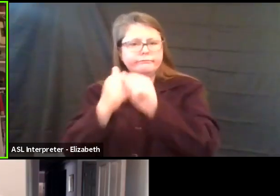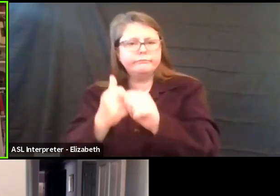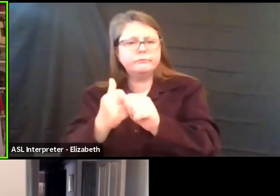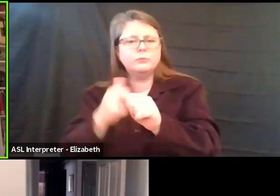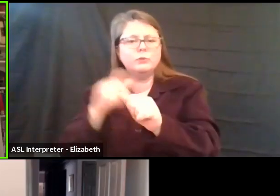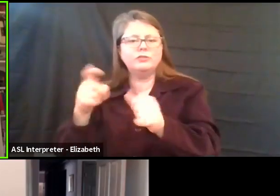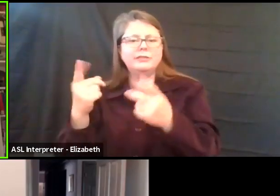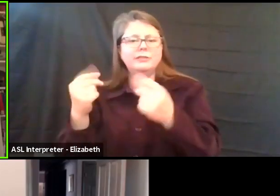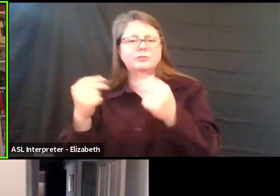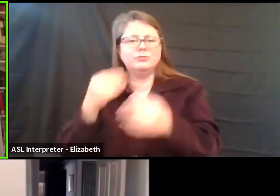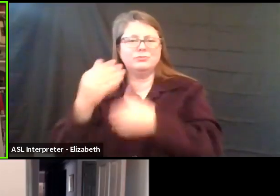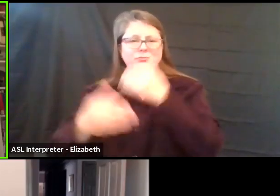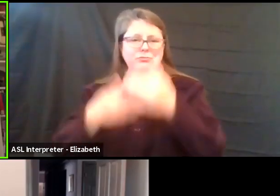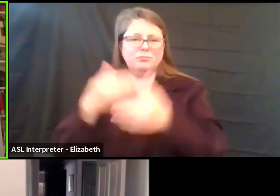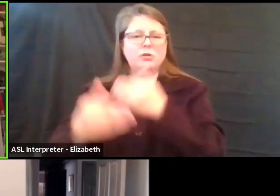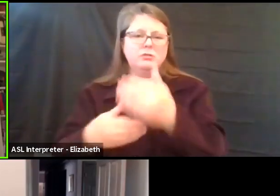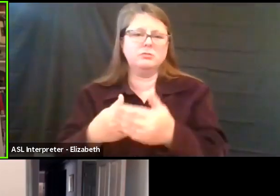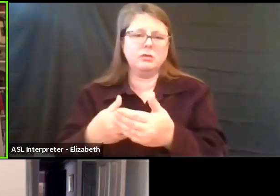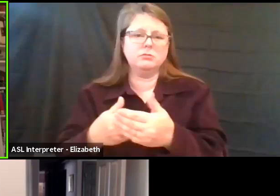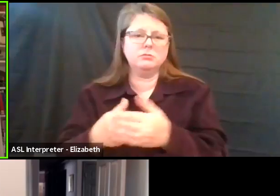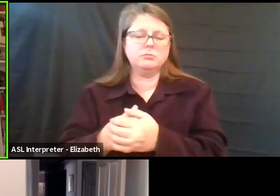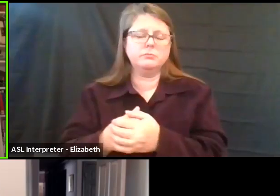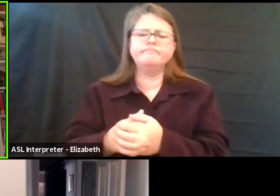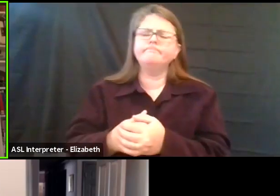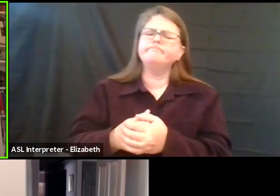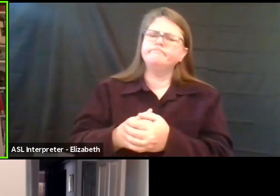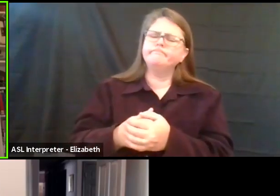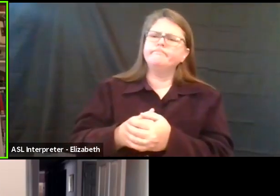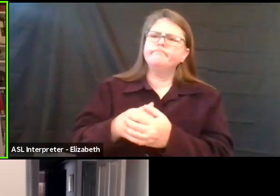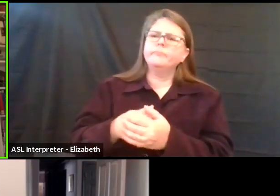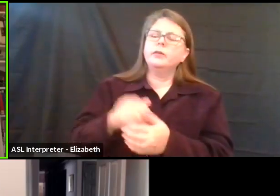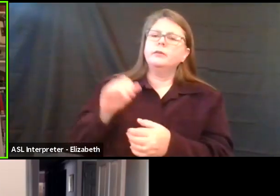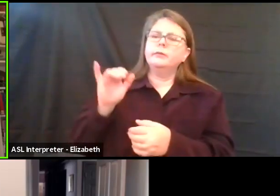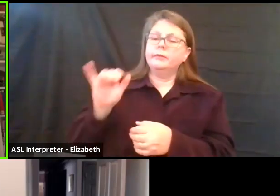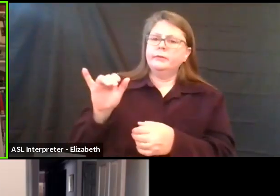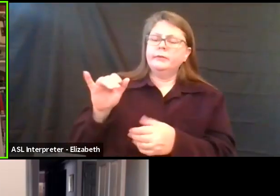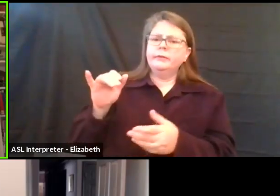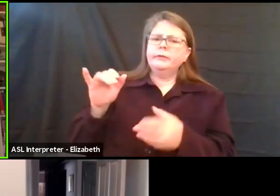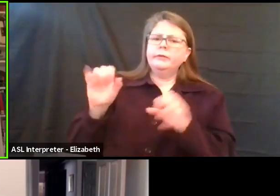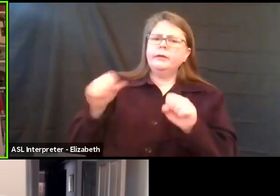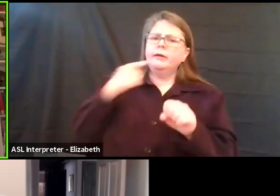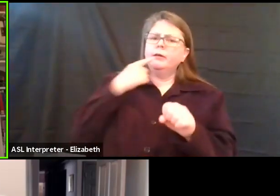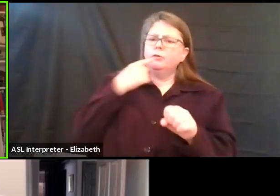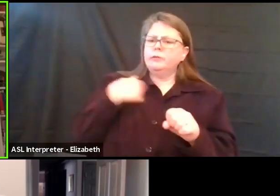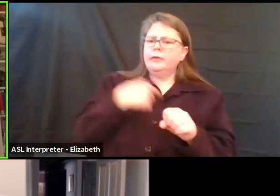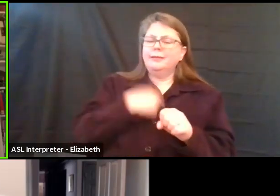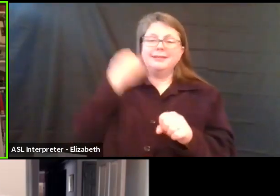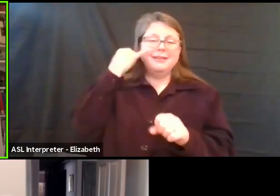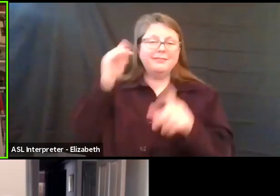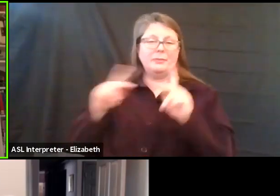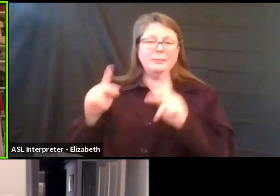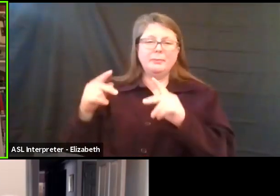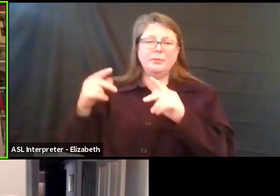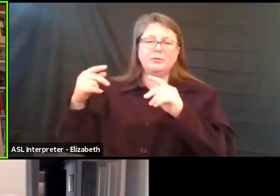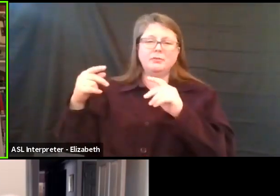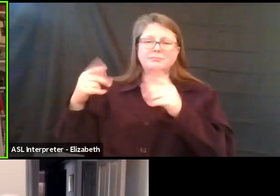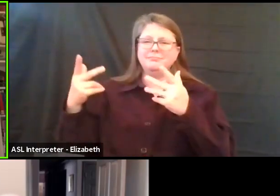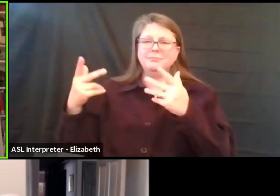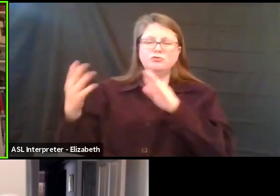Ron, can you tell us if people run into problems or have issues with their insurance